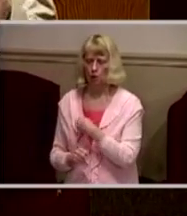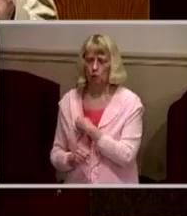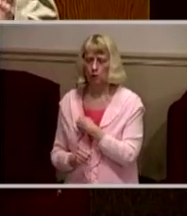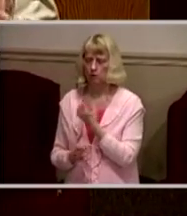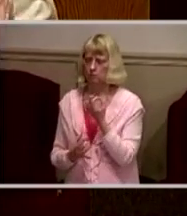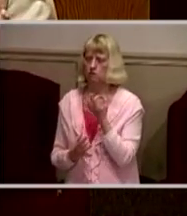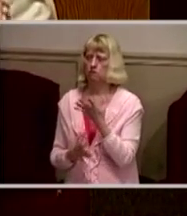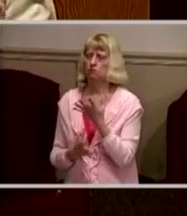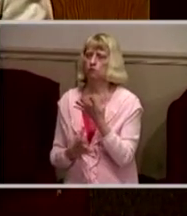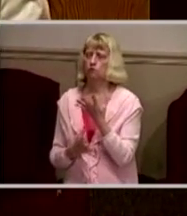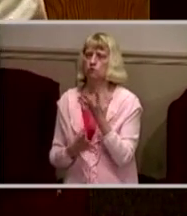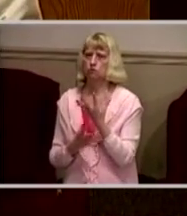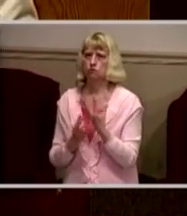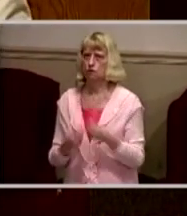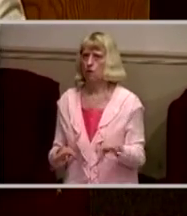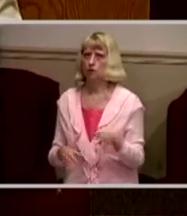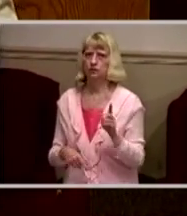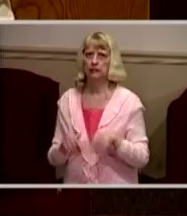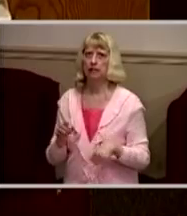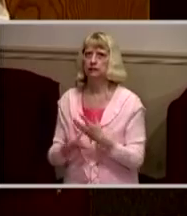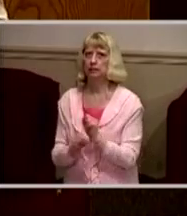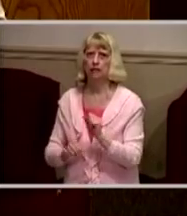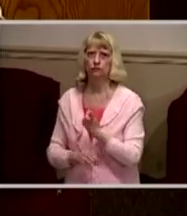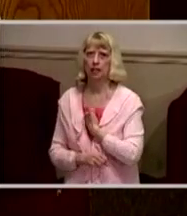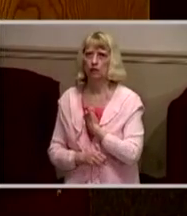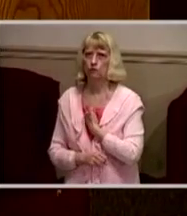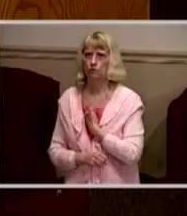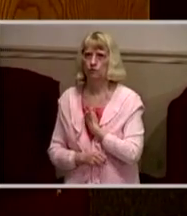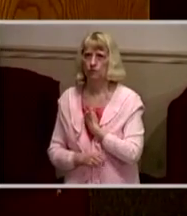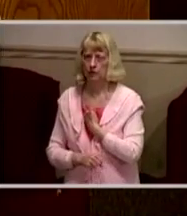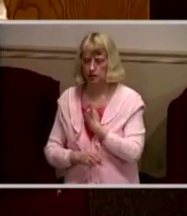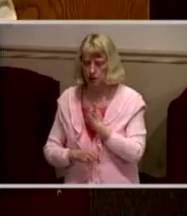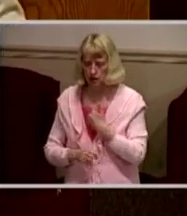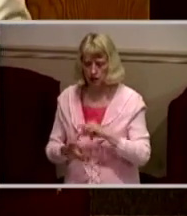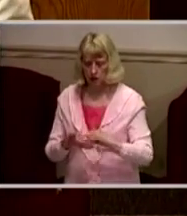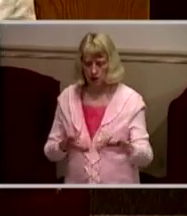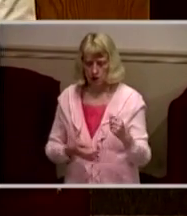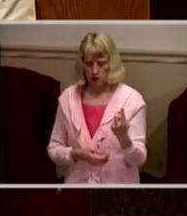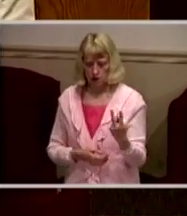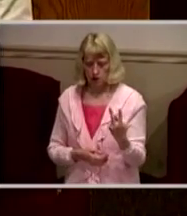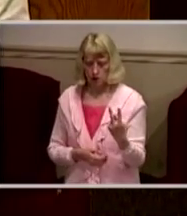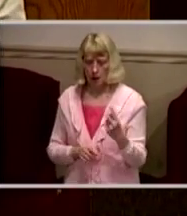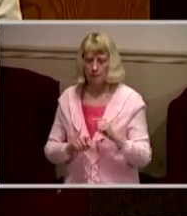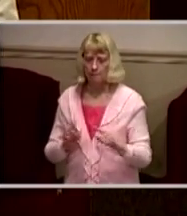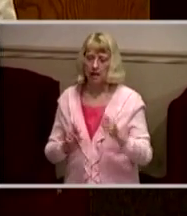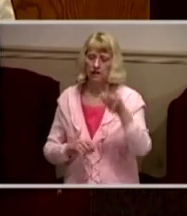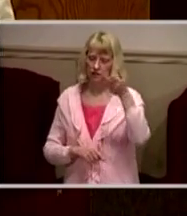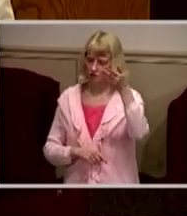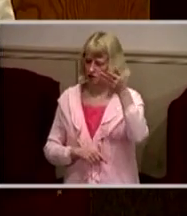depraved, so lost we can't save ourselves. But then verse 2 says,